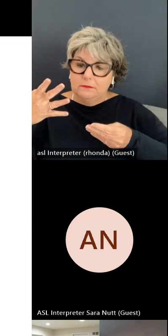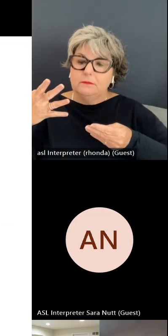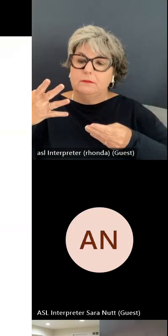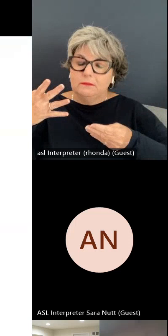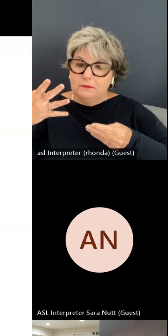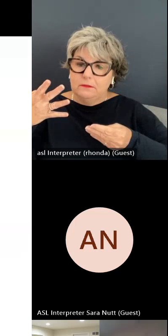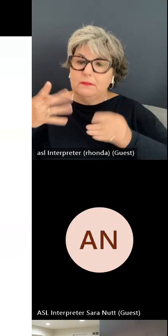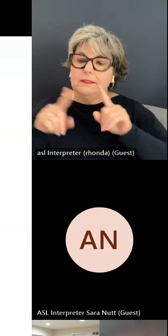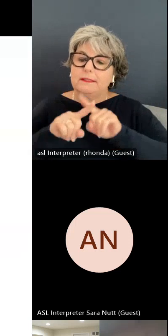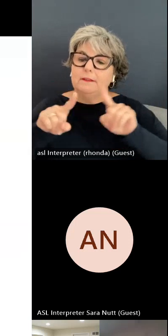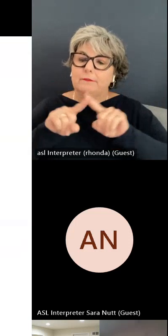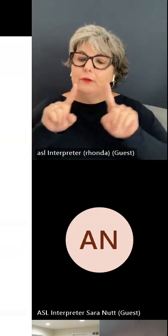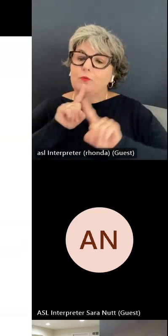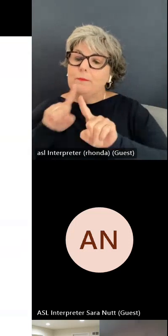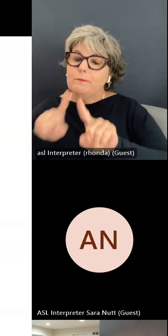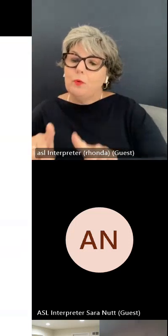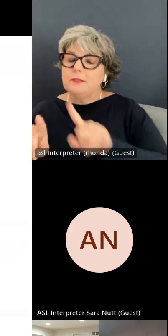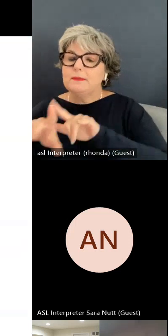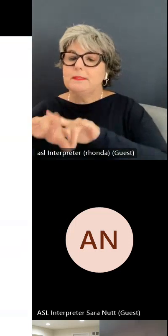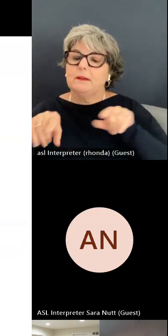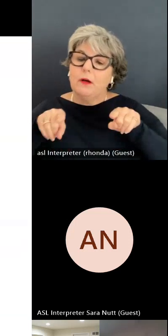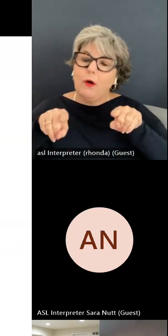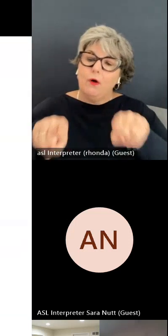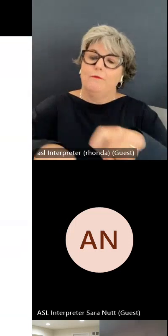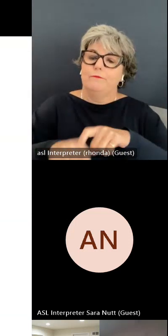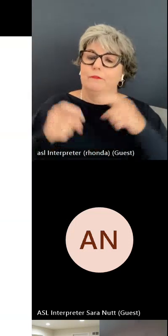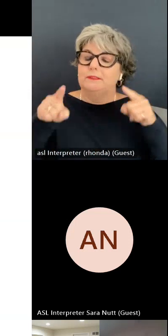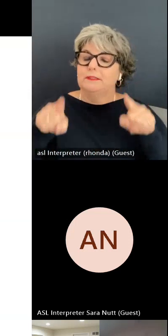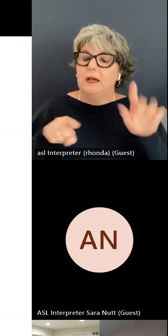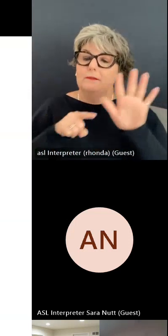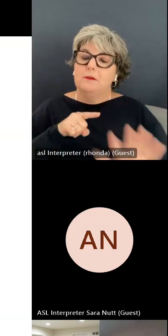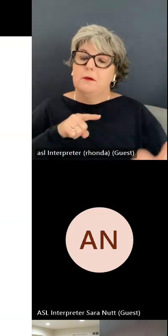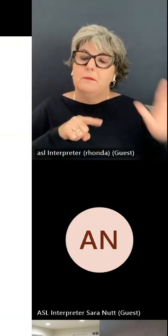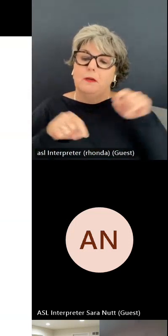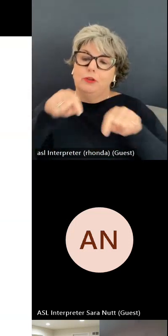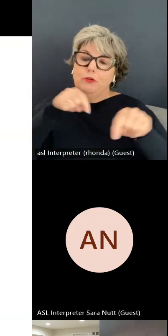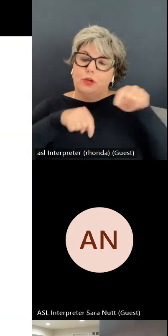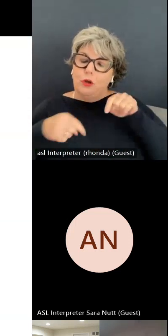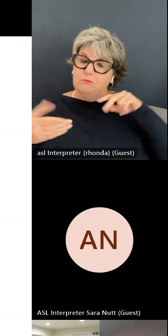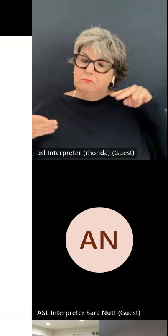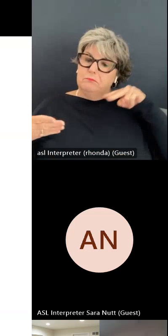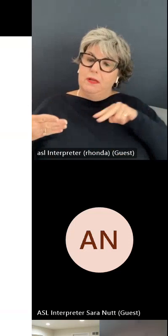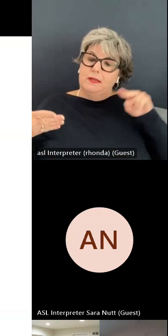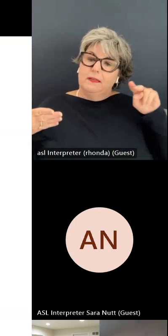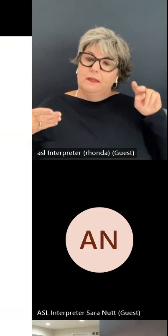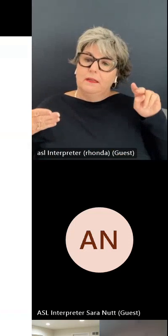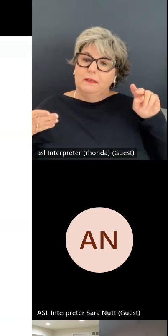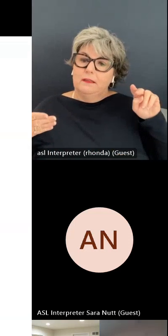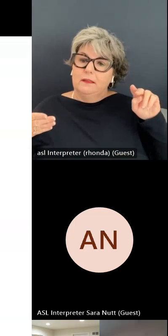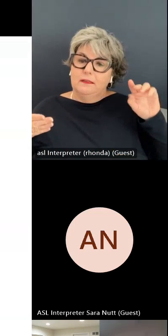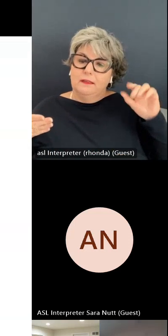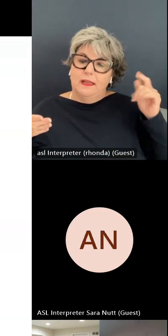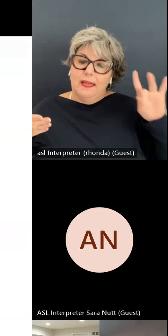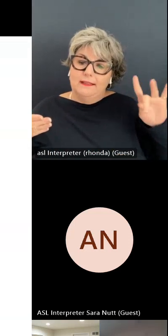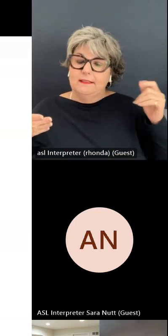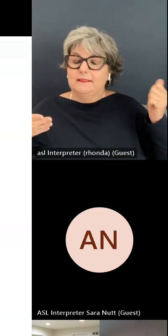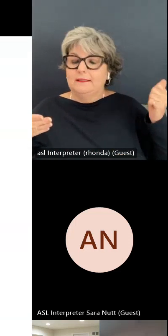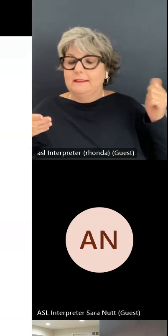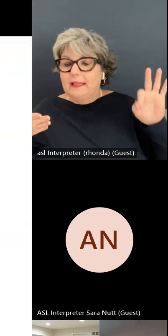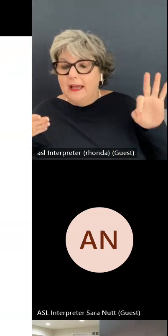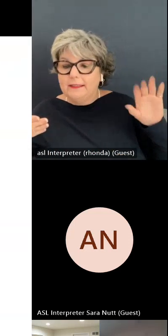those different reports, but also over time, so that roughly you can go back and look at, FY 18 data, 19 data,